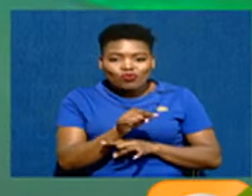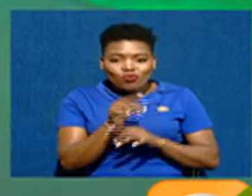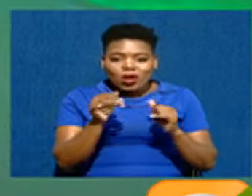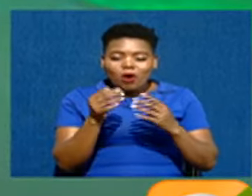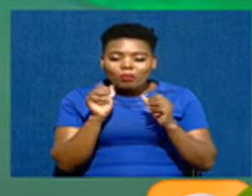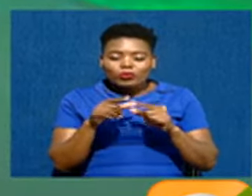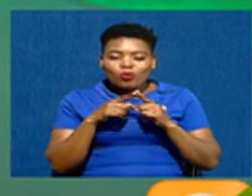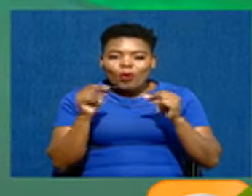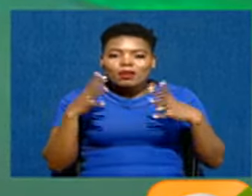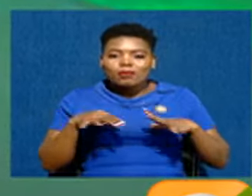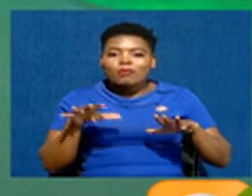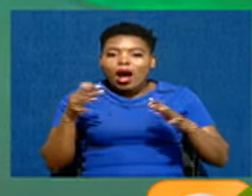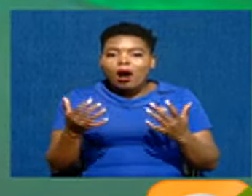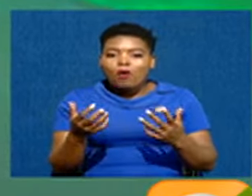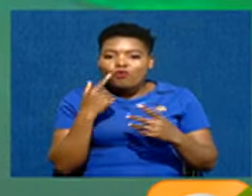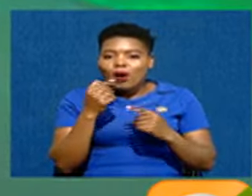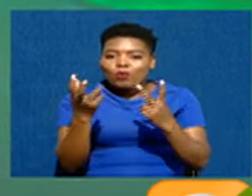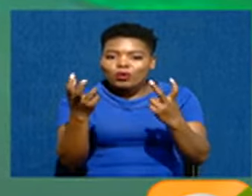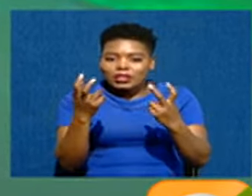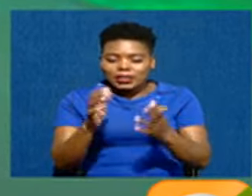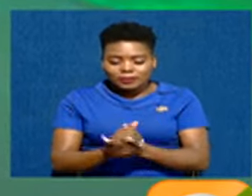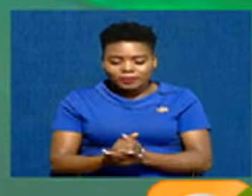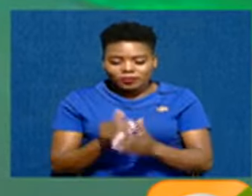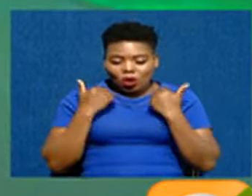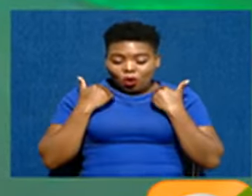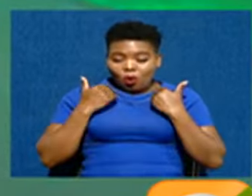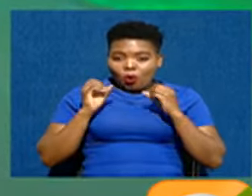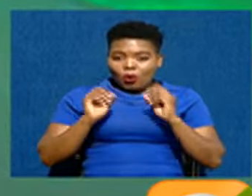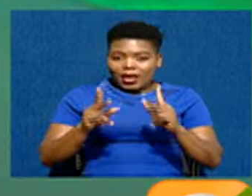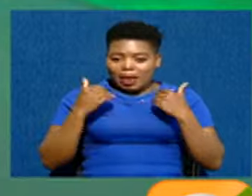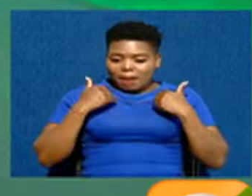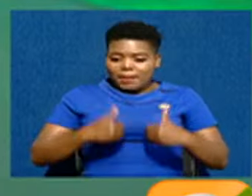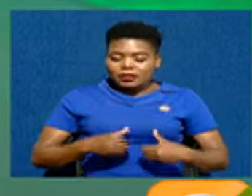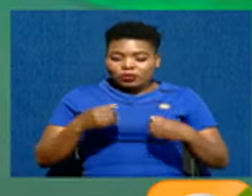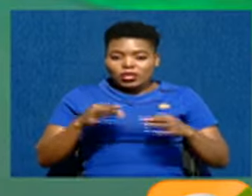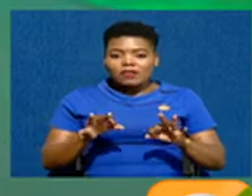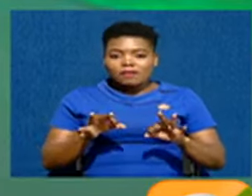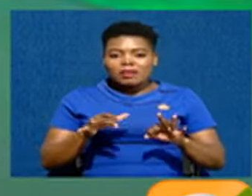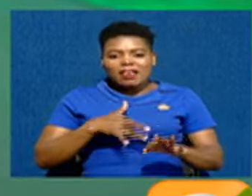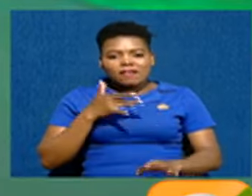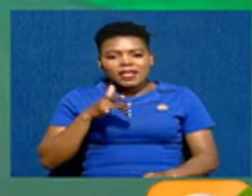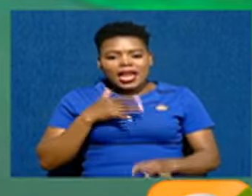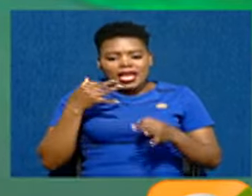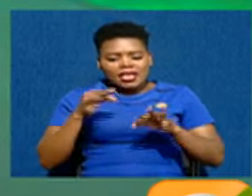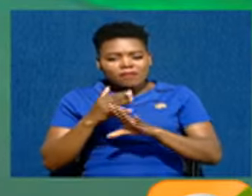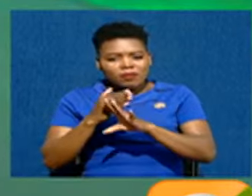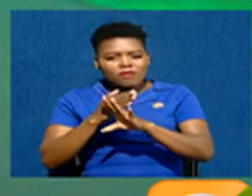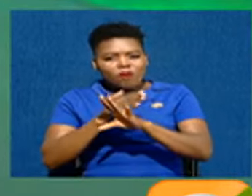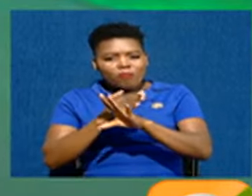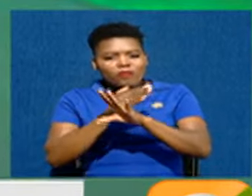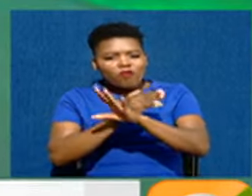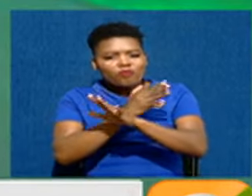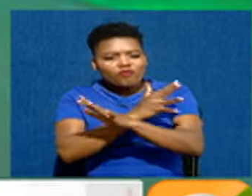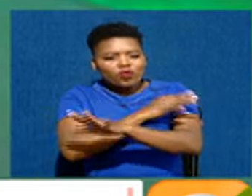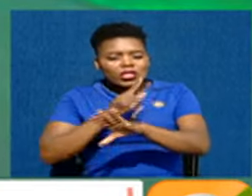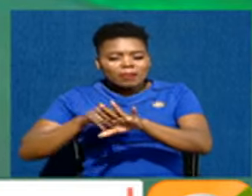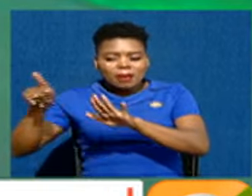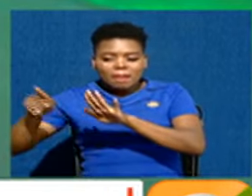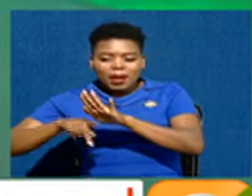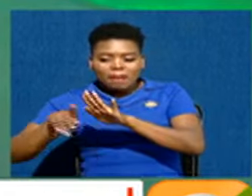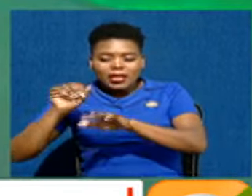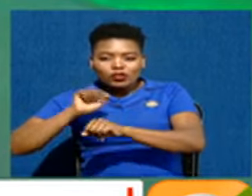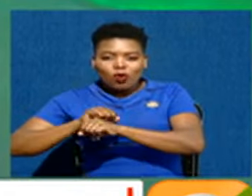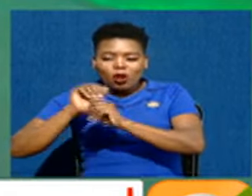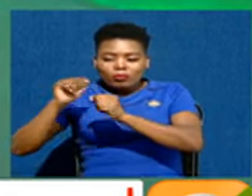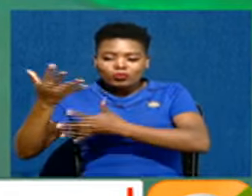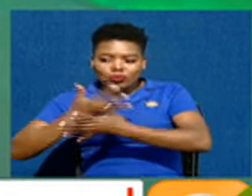other. Like for me, I feel like if I had opened up to my parents way back in primary school, I couldn't have